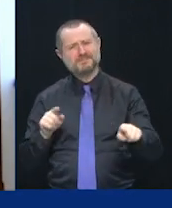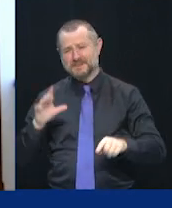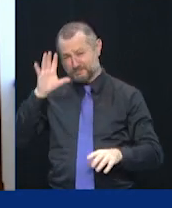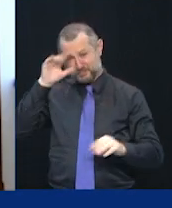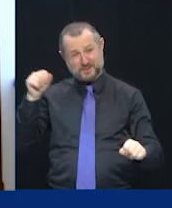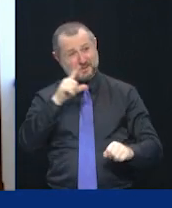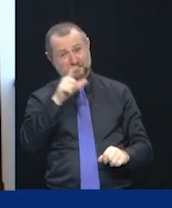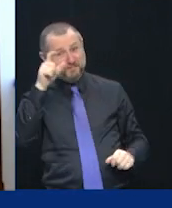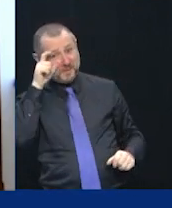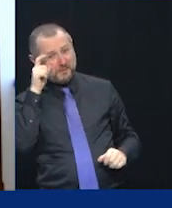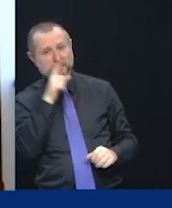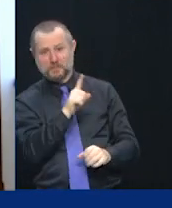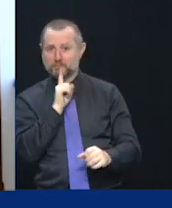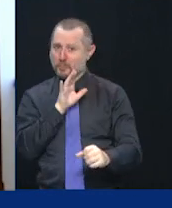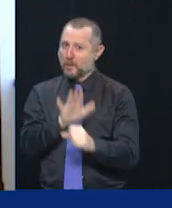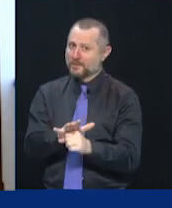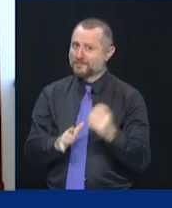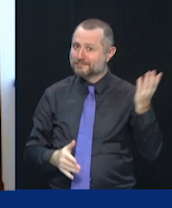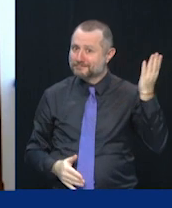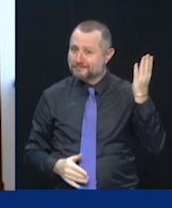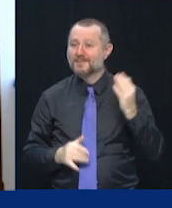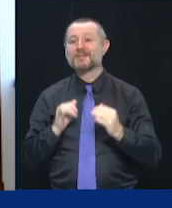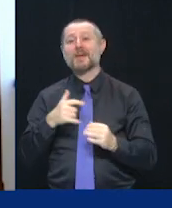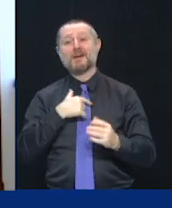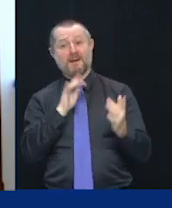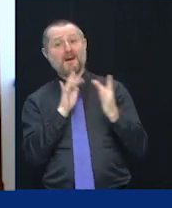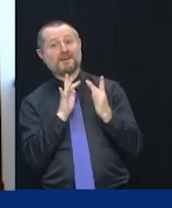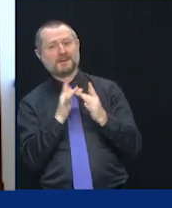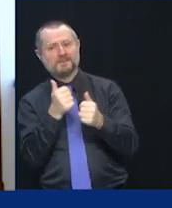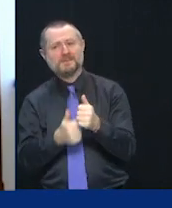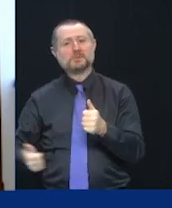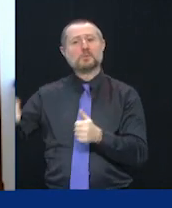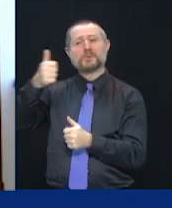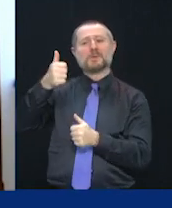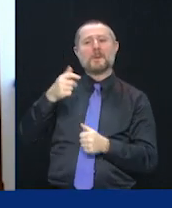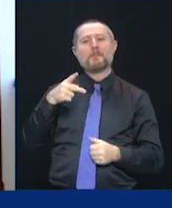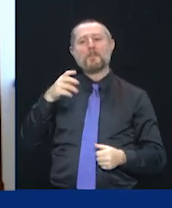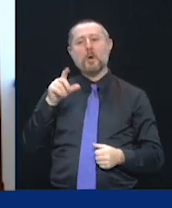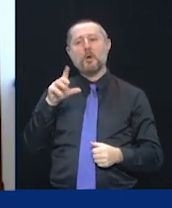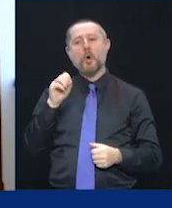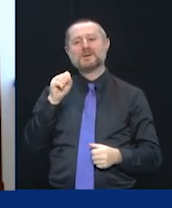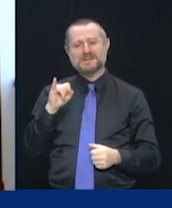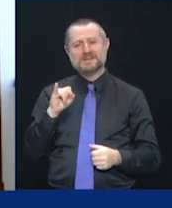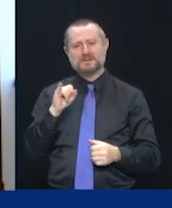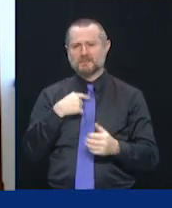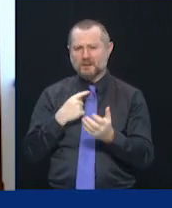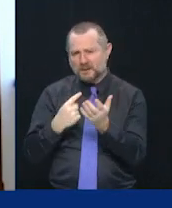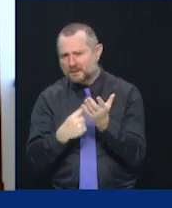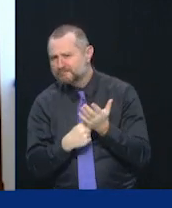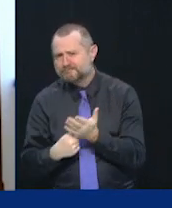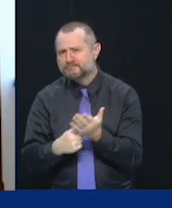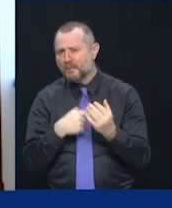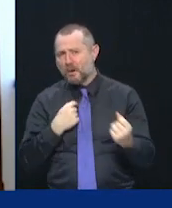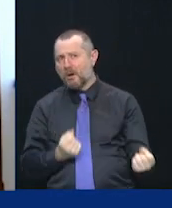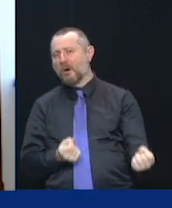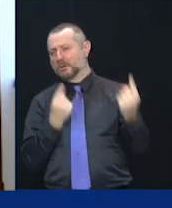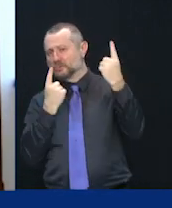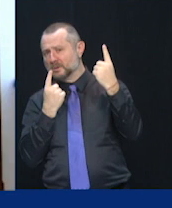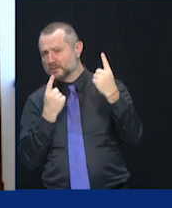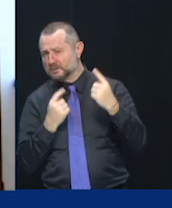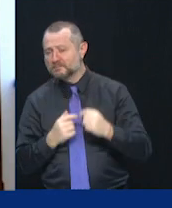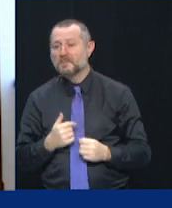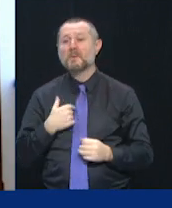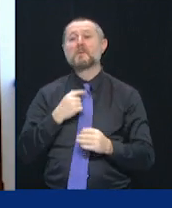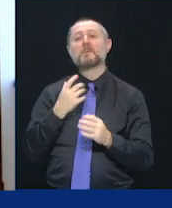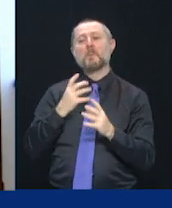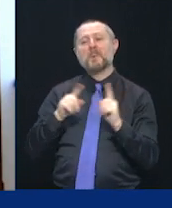Spoke with Speaker Pelosi earlier in the week. The great news is the leadership in Congress gets this, but also the way that it is apportioned. And